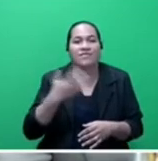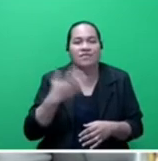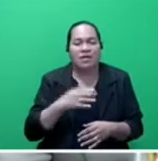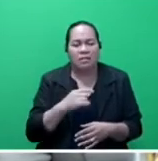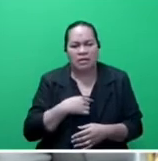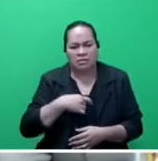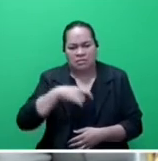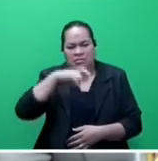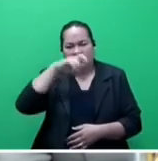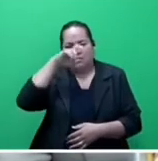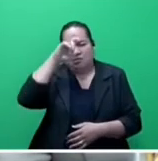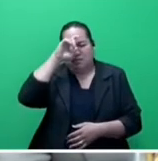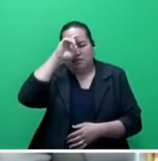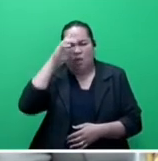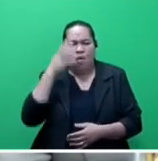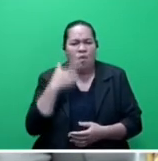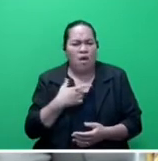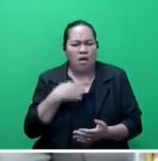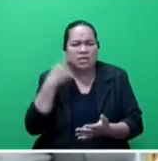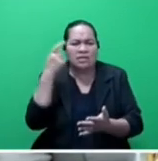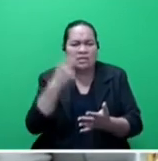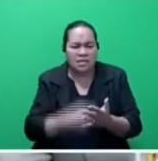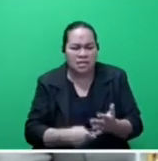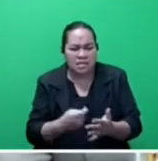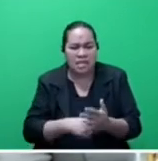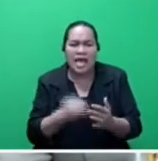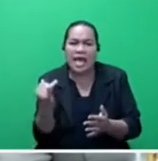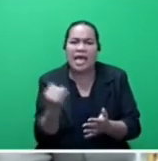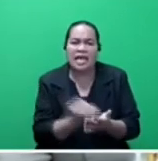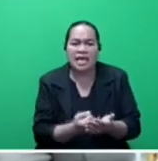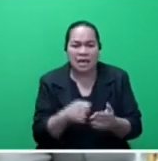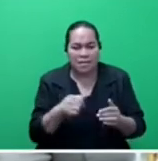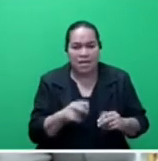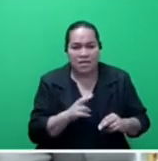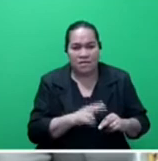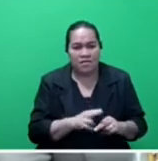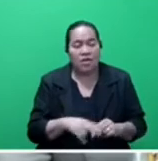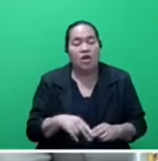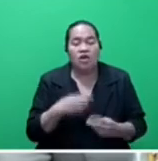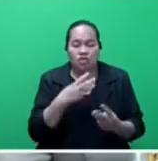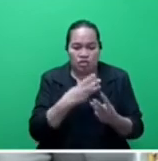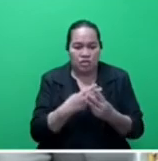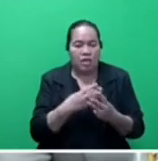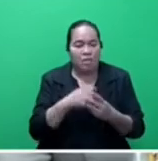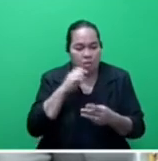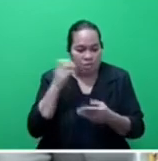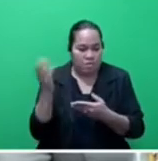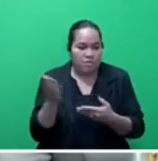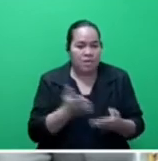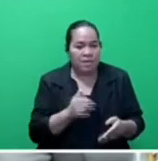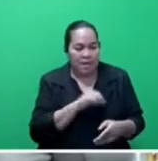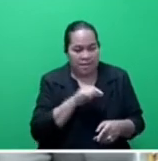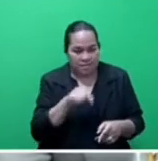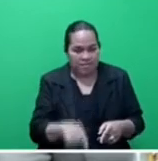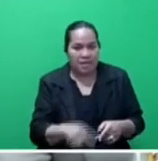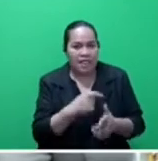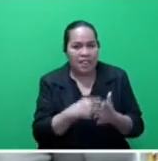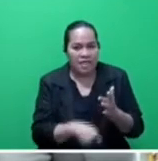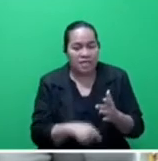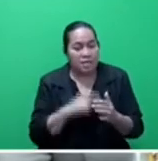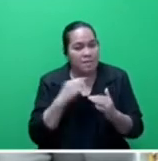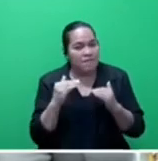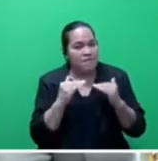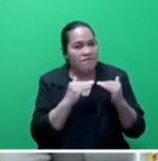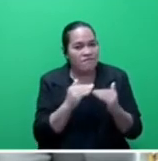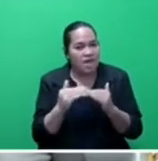strange as we were taxing income derived in Fiji. So SODELPA will bring back the BPRAN tax, and it will only be fair as we also